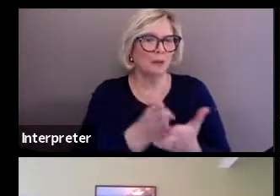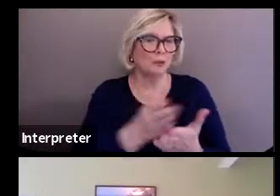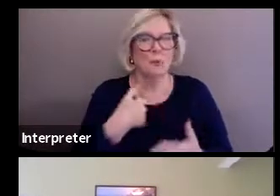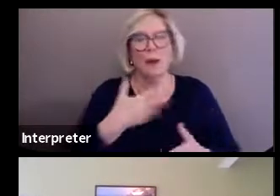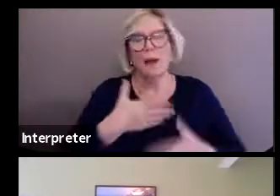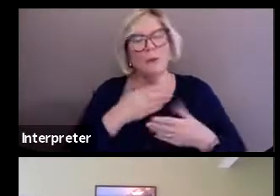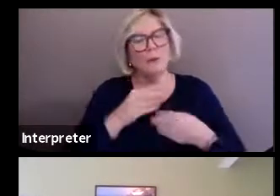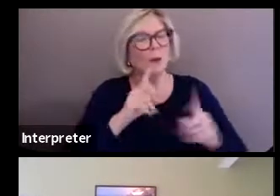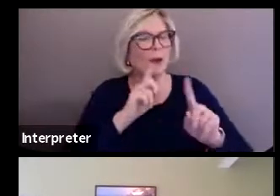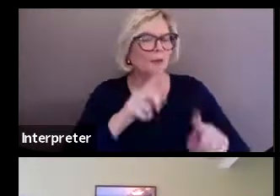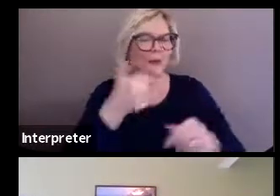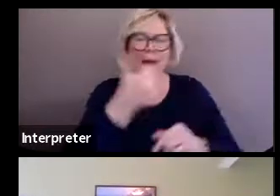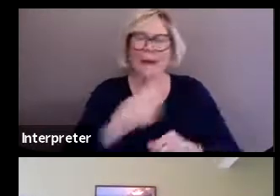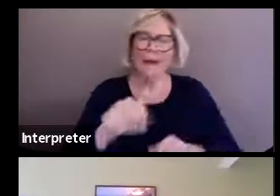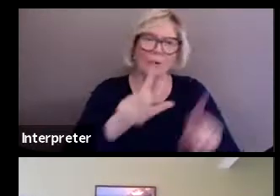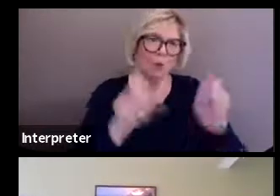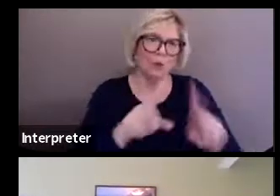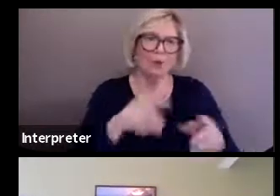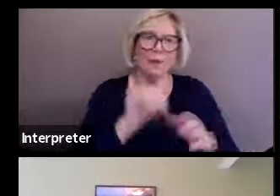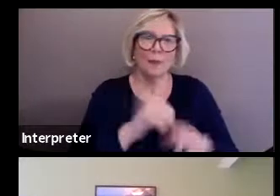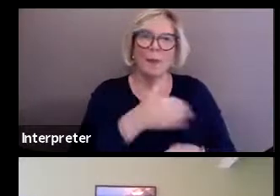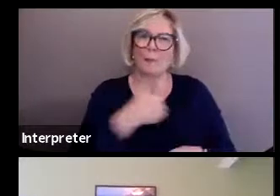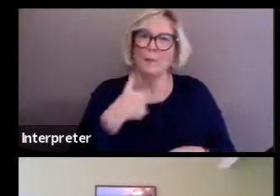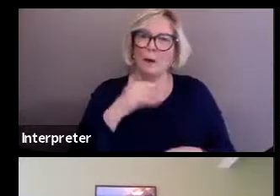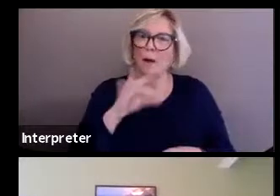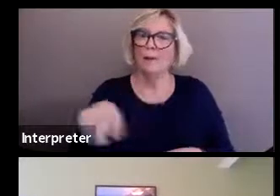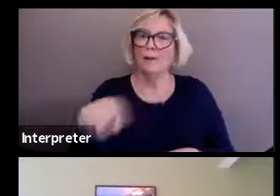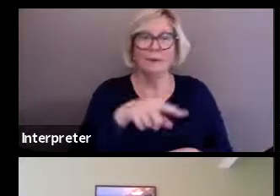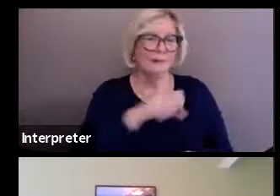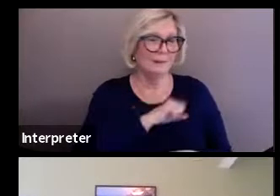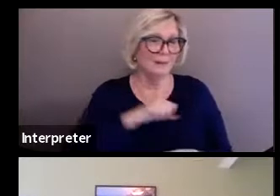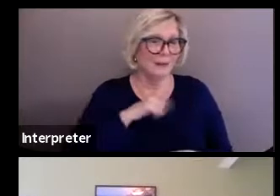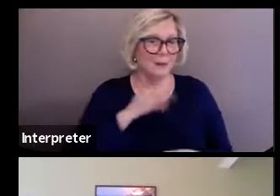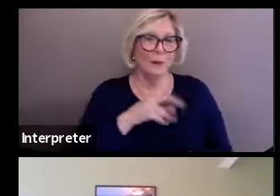answer any questions members of the committee may have.